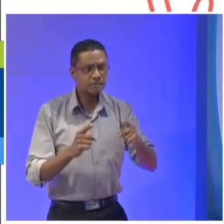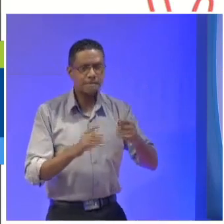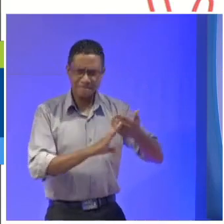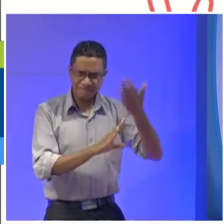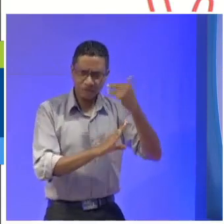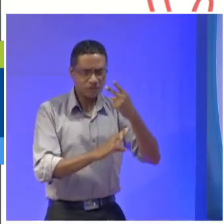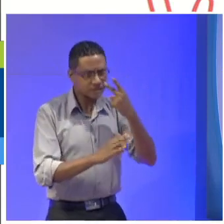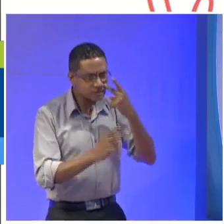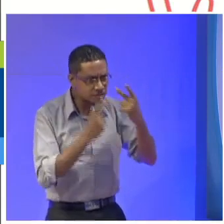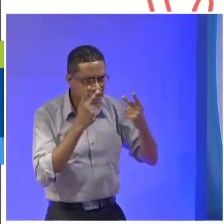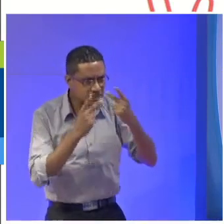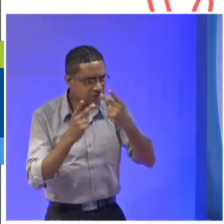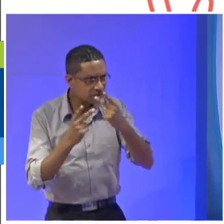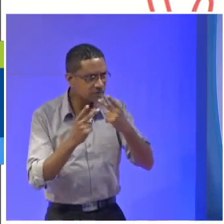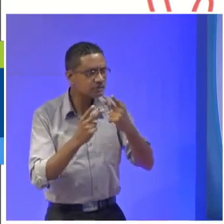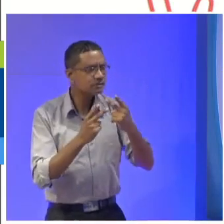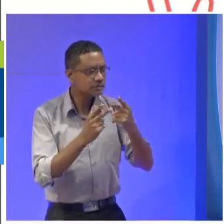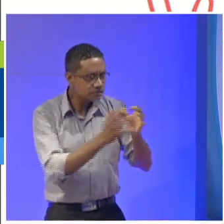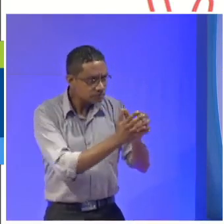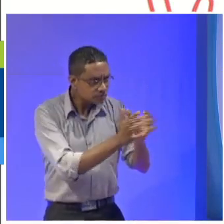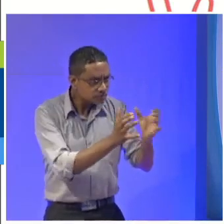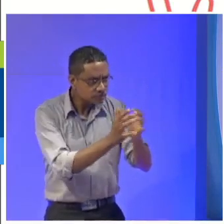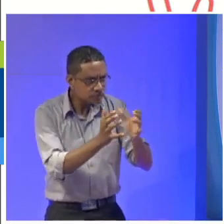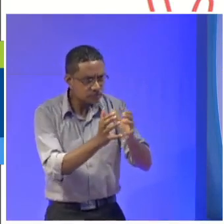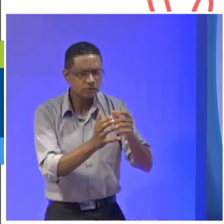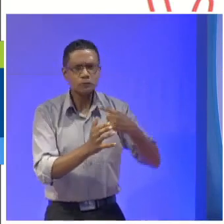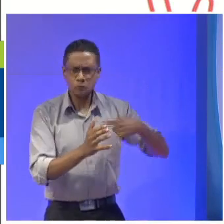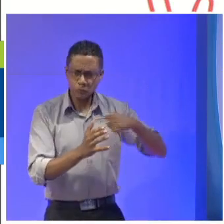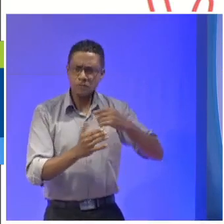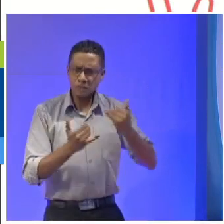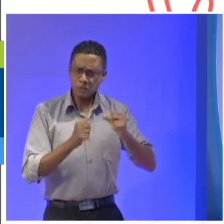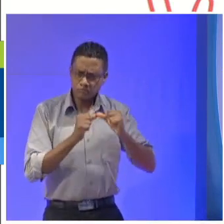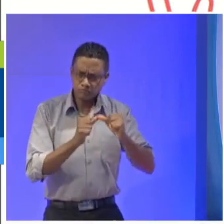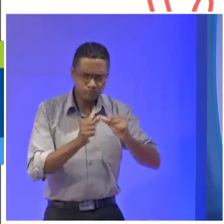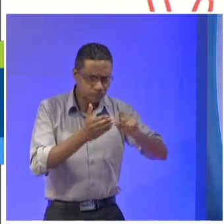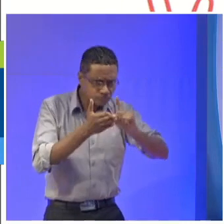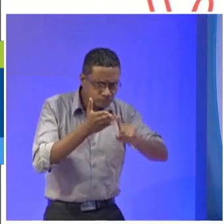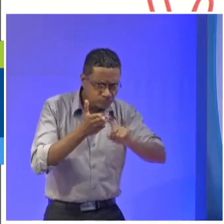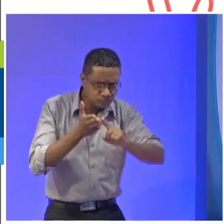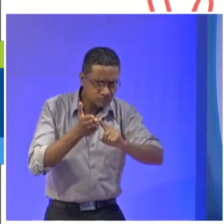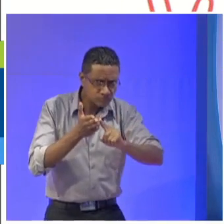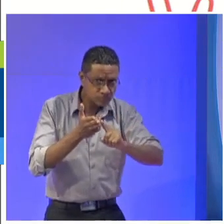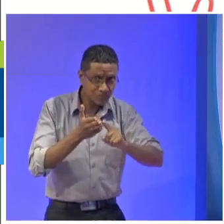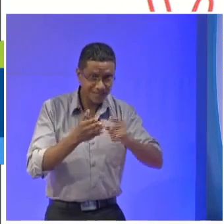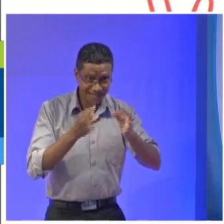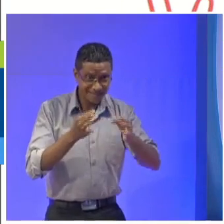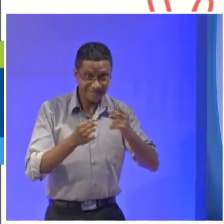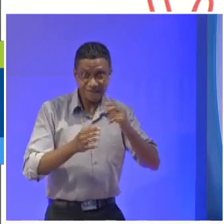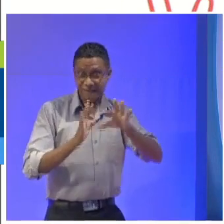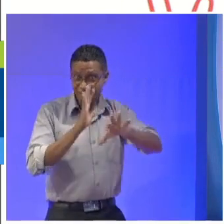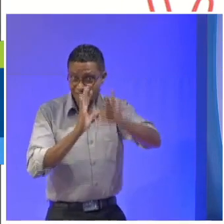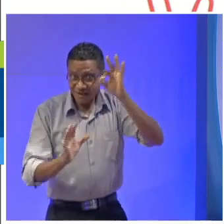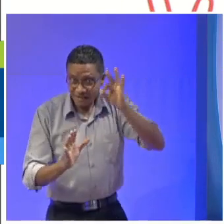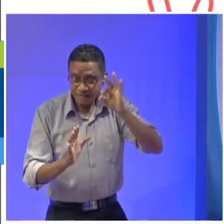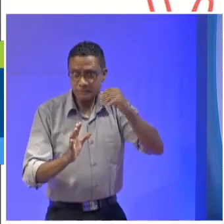our investigations and observations, we will not be surprised to see it happen here, but we are doing everything within our public health capability